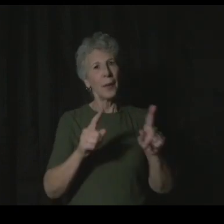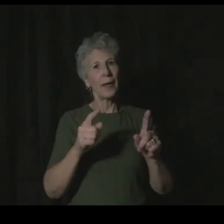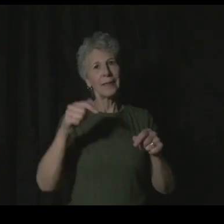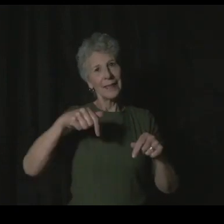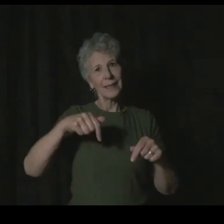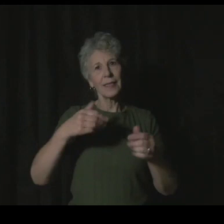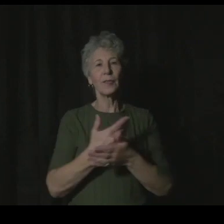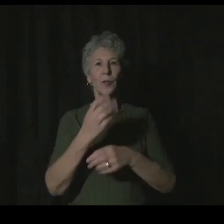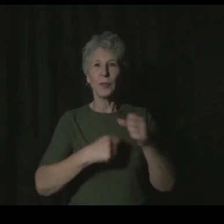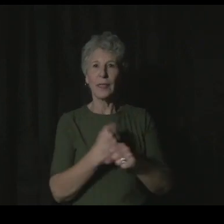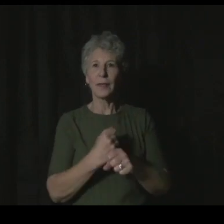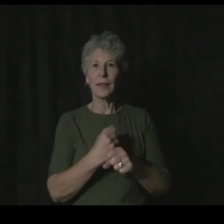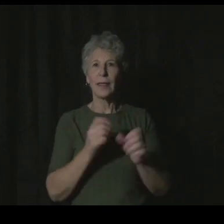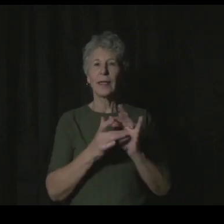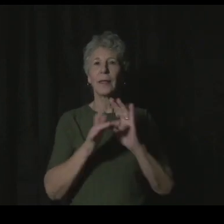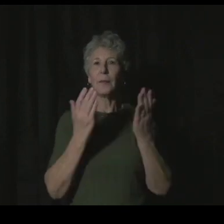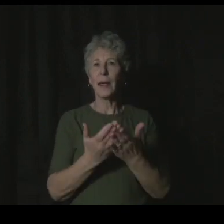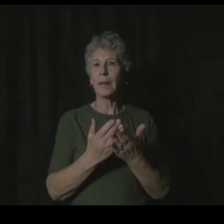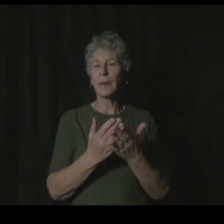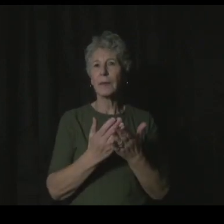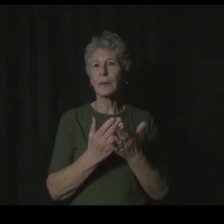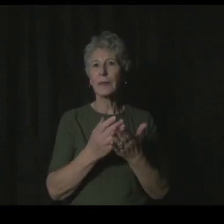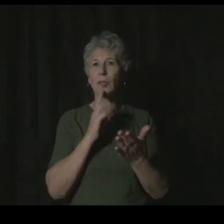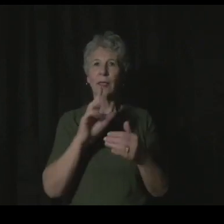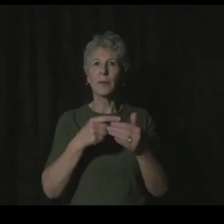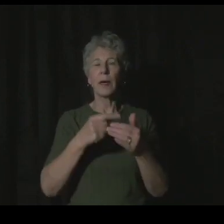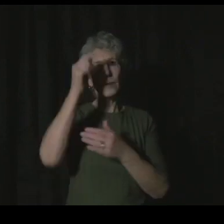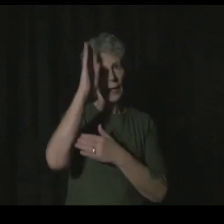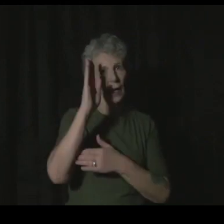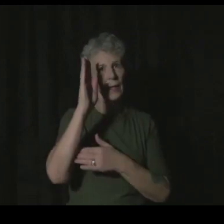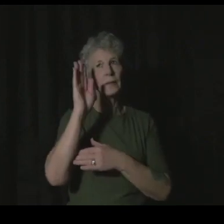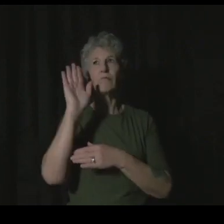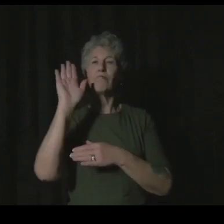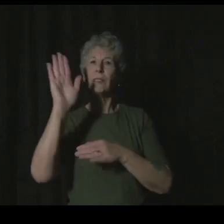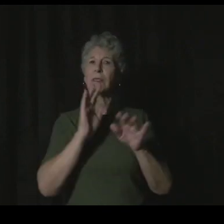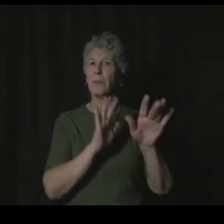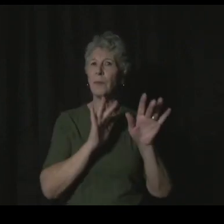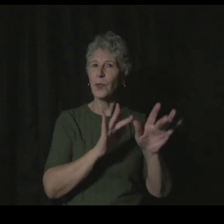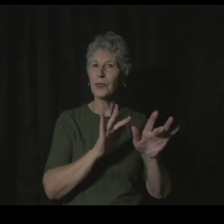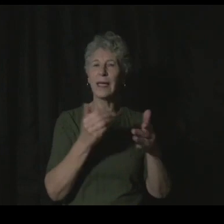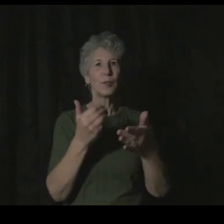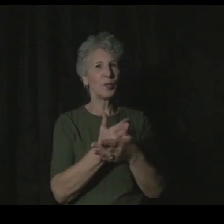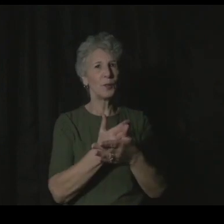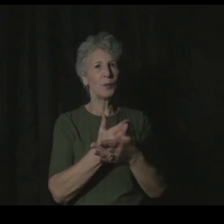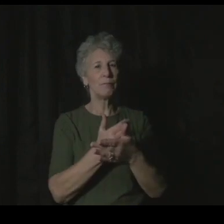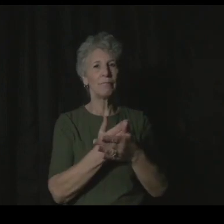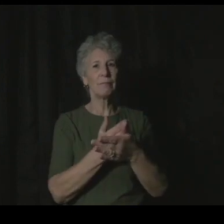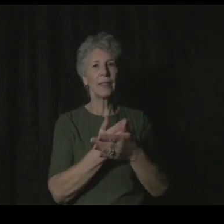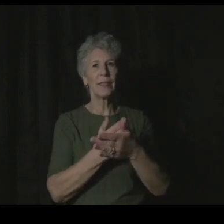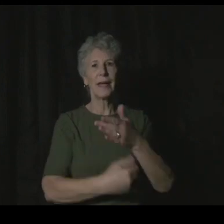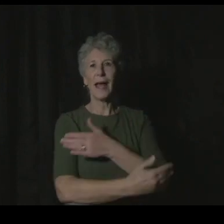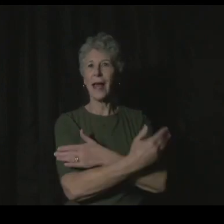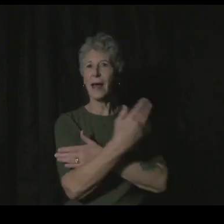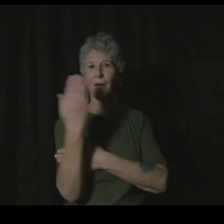year, and the Bible talks about God and his mercies, and that they are new every